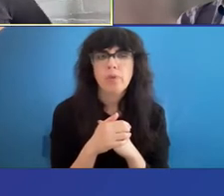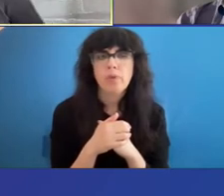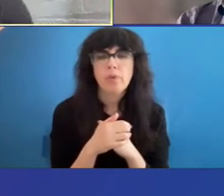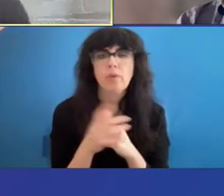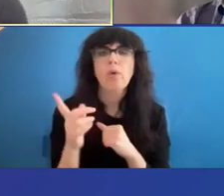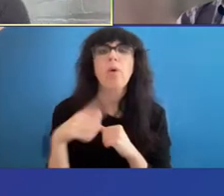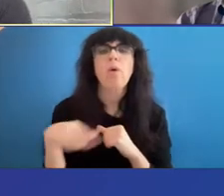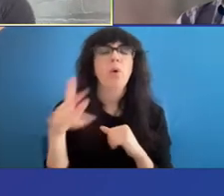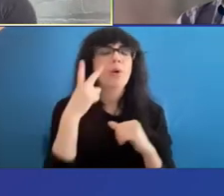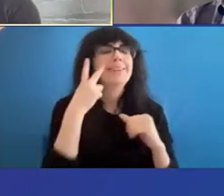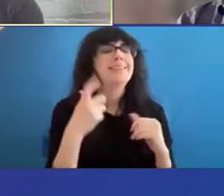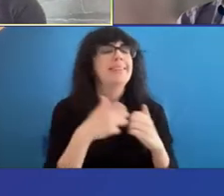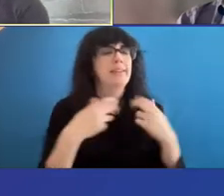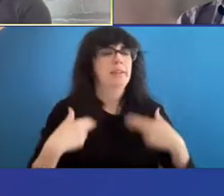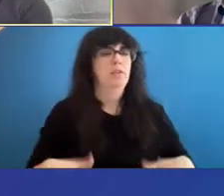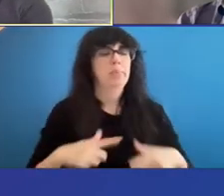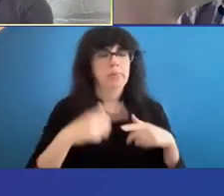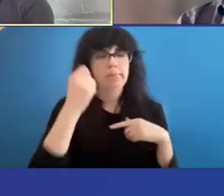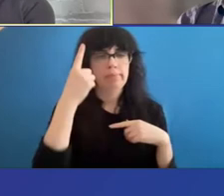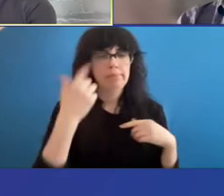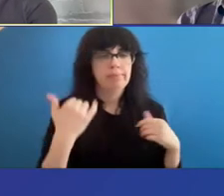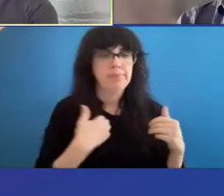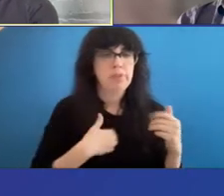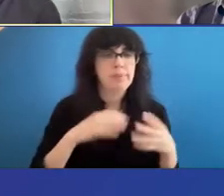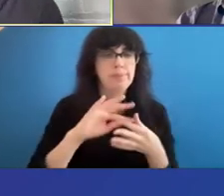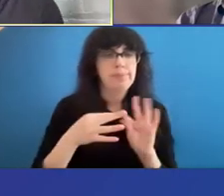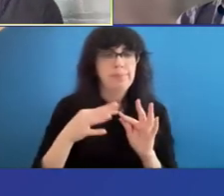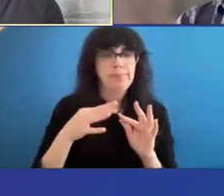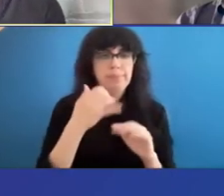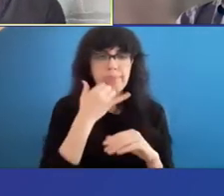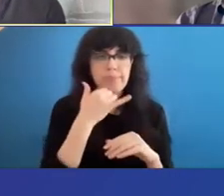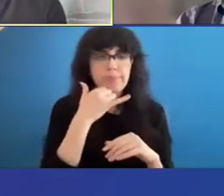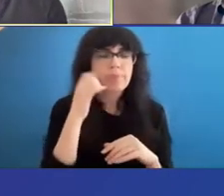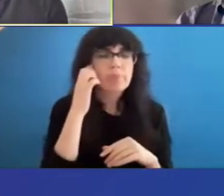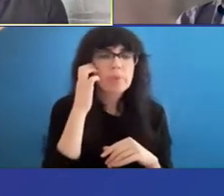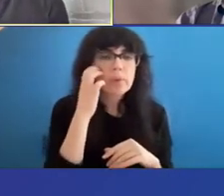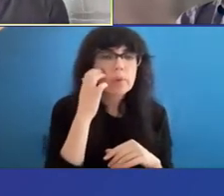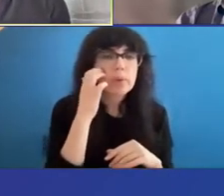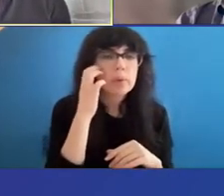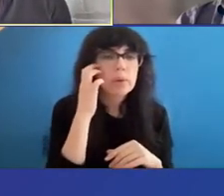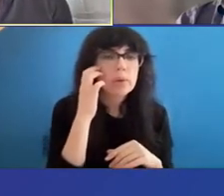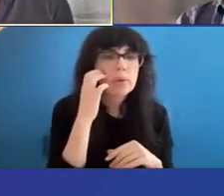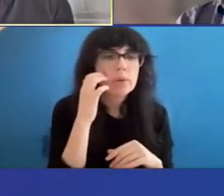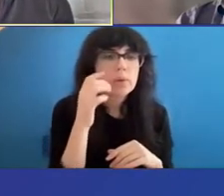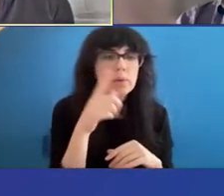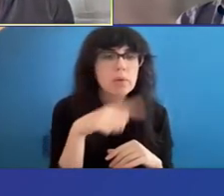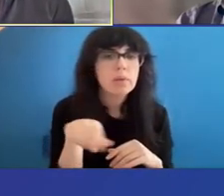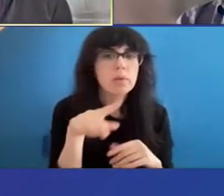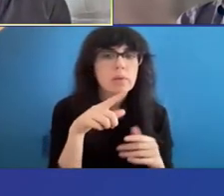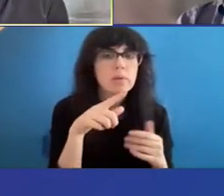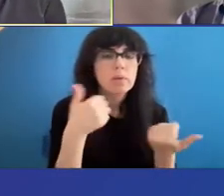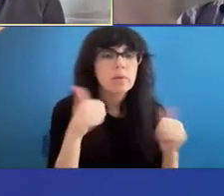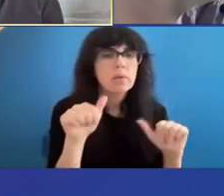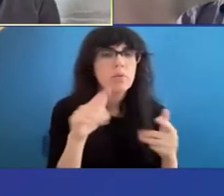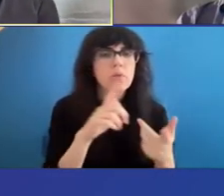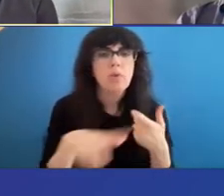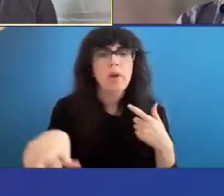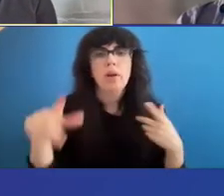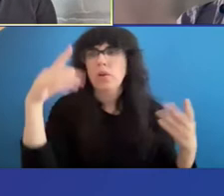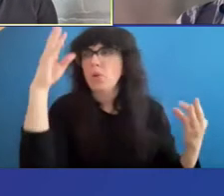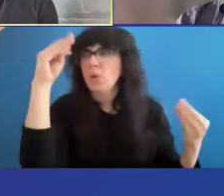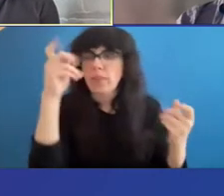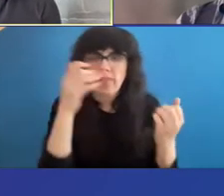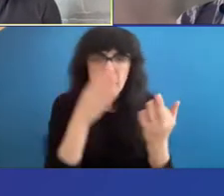some of the questions are thinking through how work is embedded into